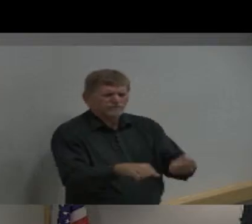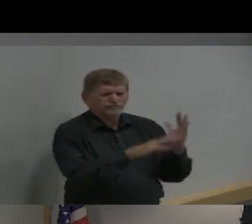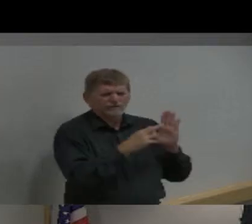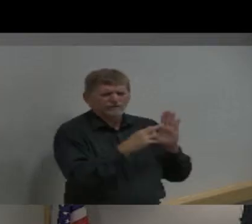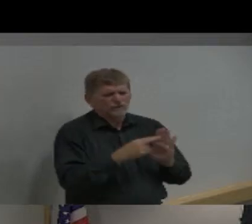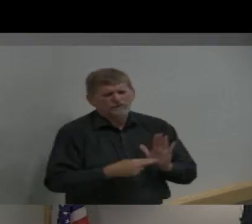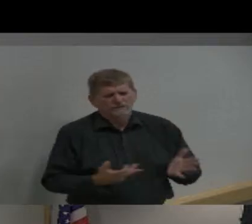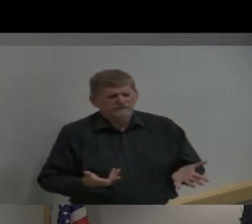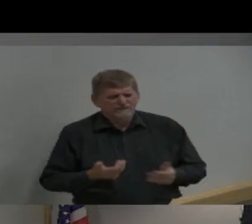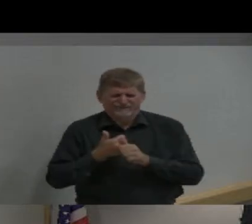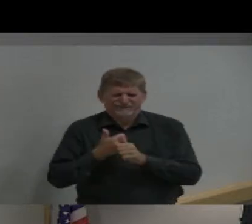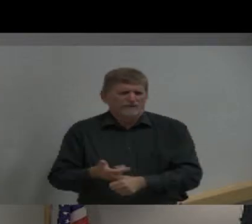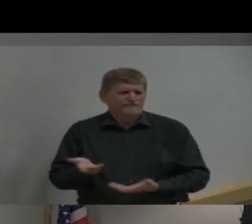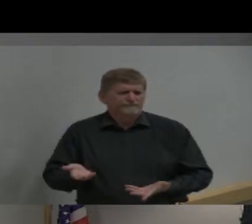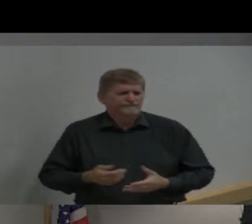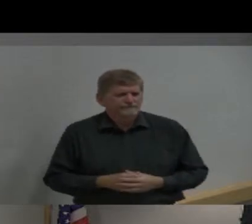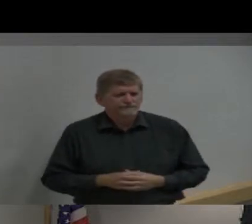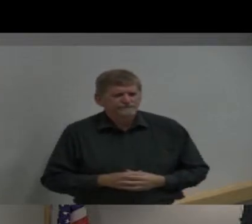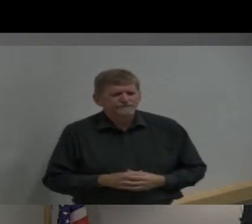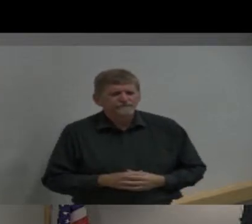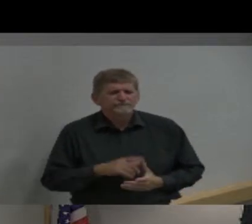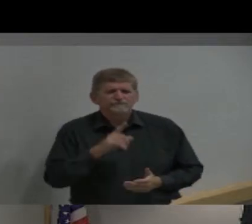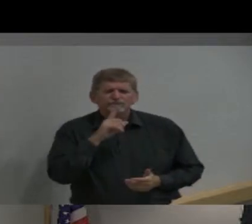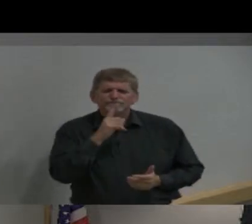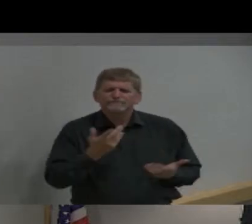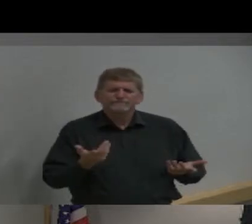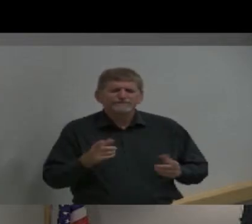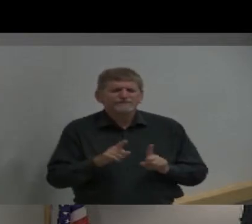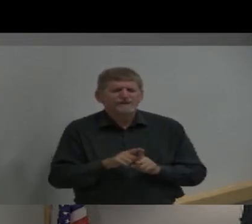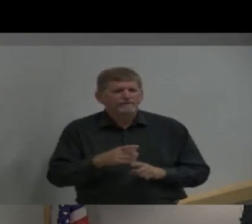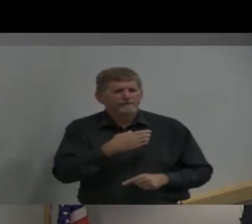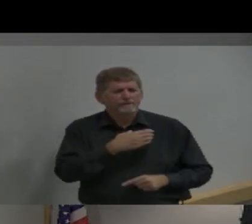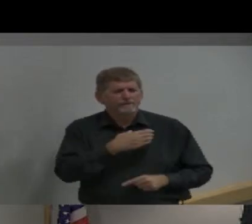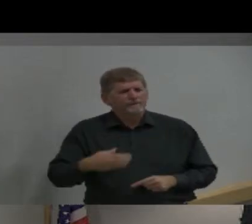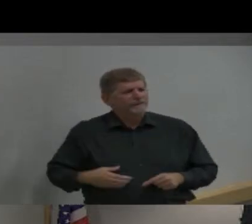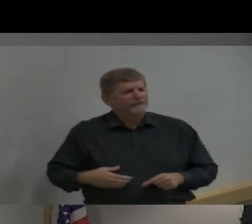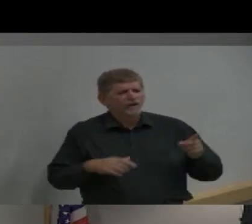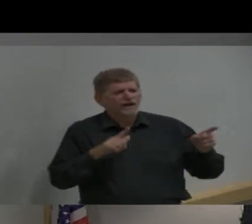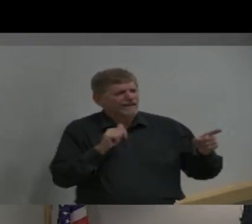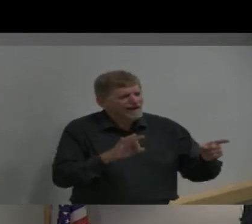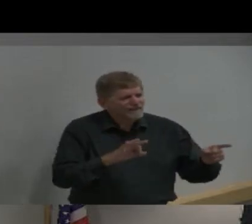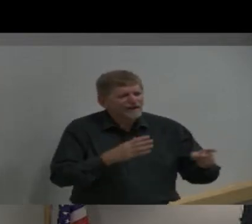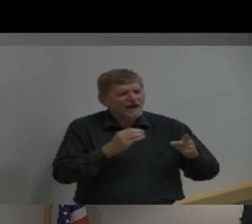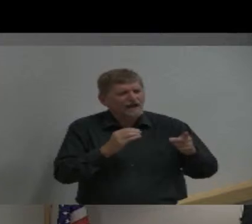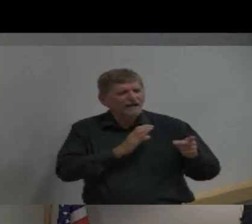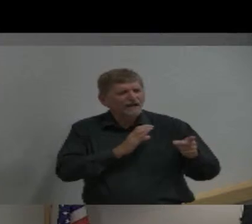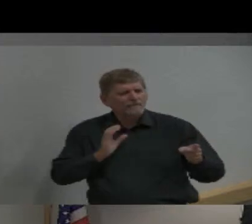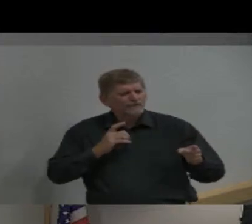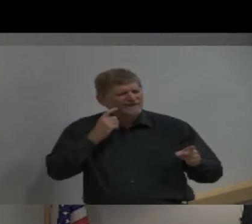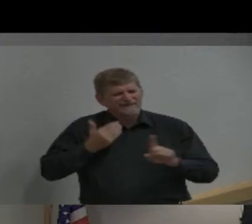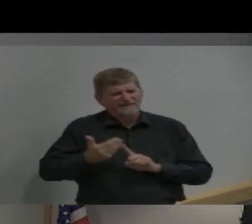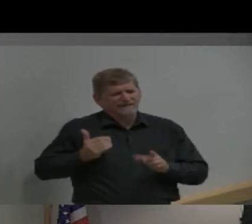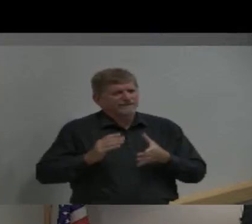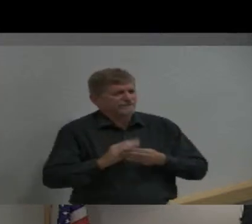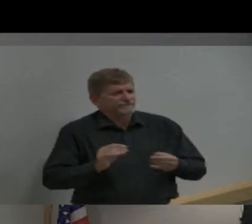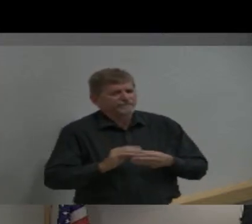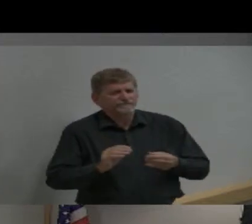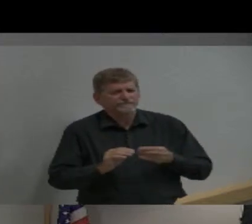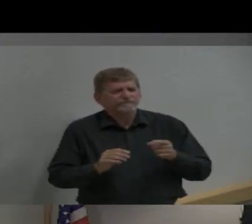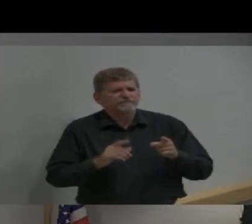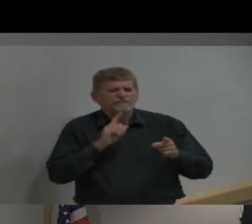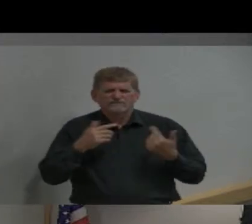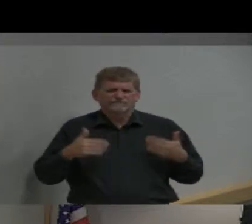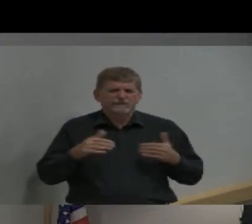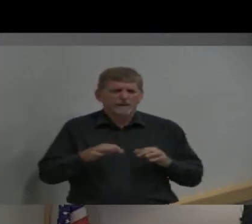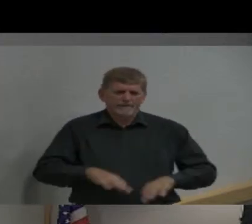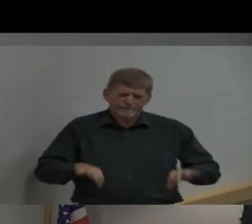it's just so important, just as Mayor Rosworski and Commissioner Brown were saying, it's just so important that all of us do the